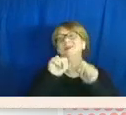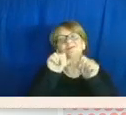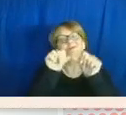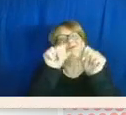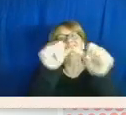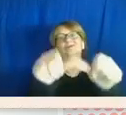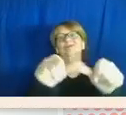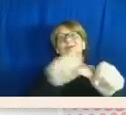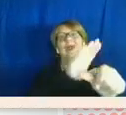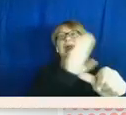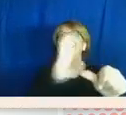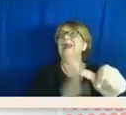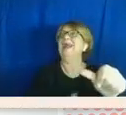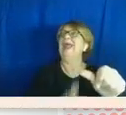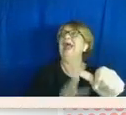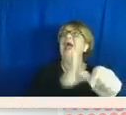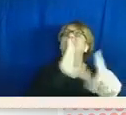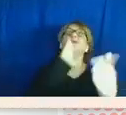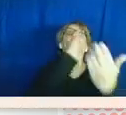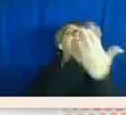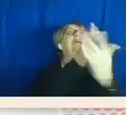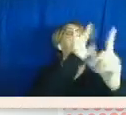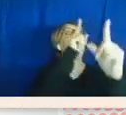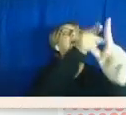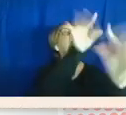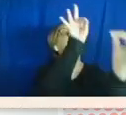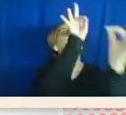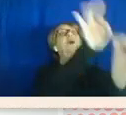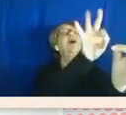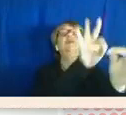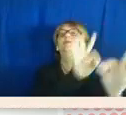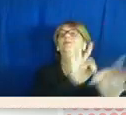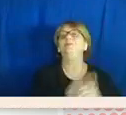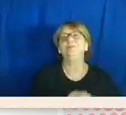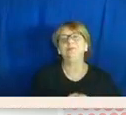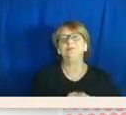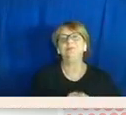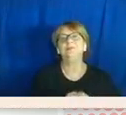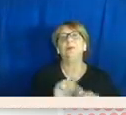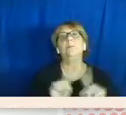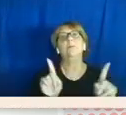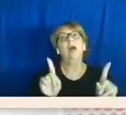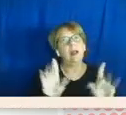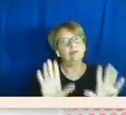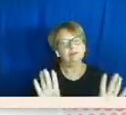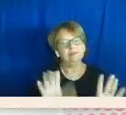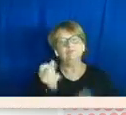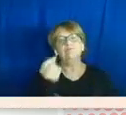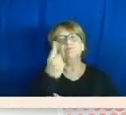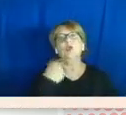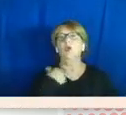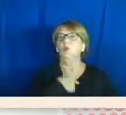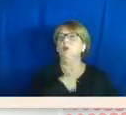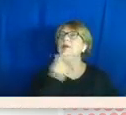reach the promised land. But, next bullet, we do need to have